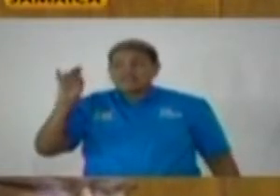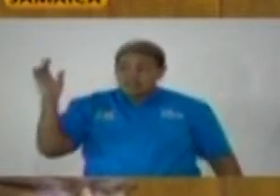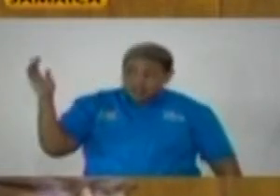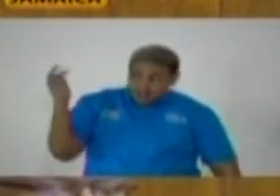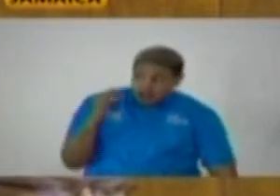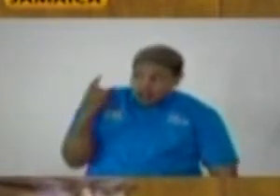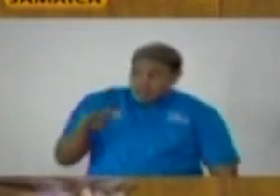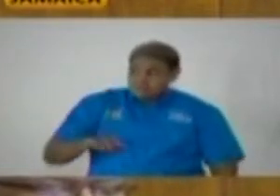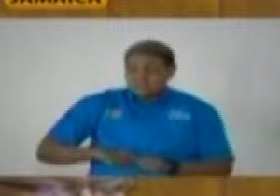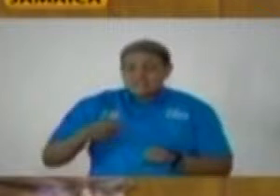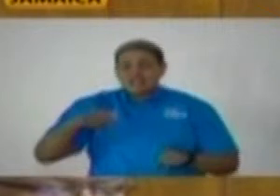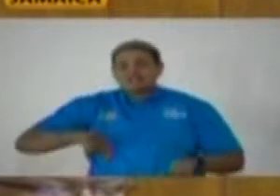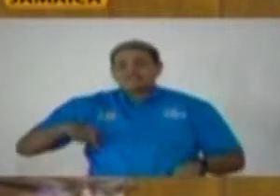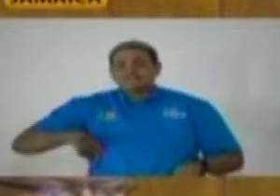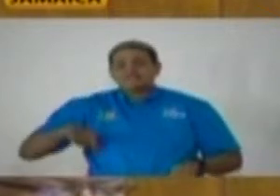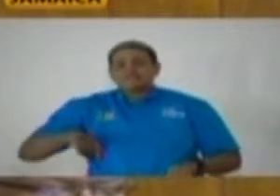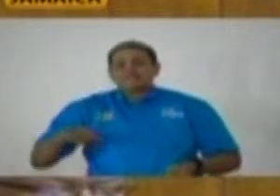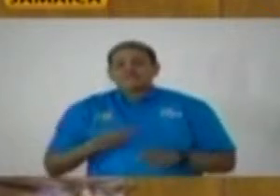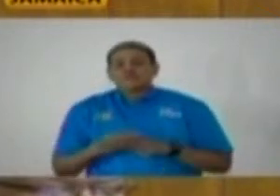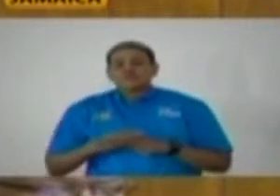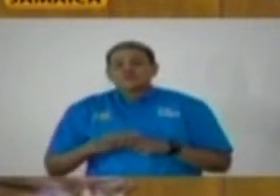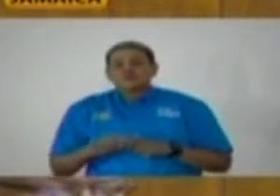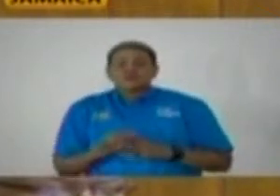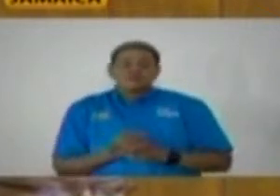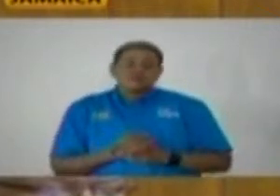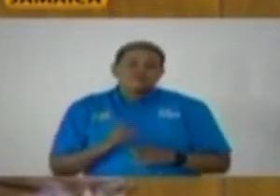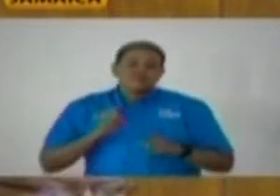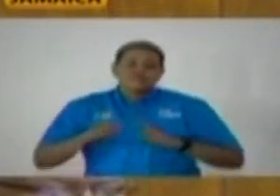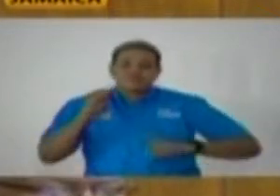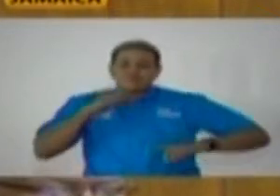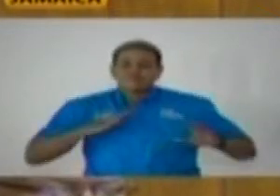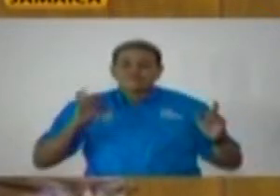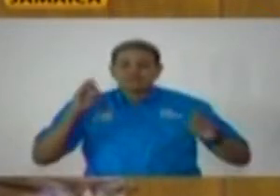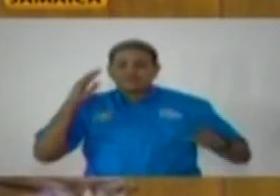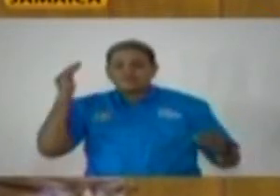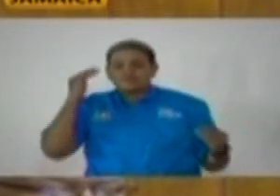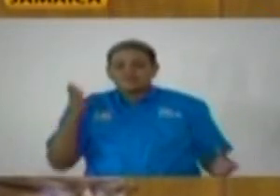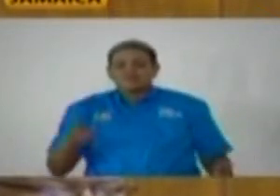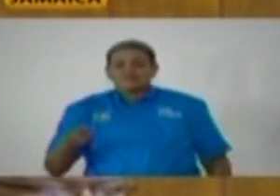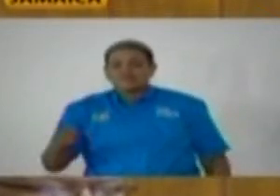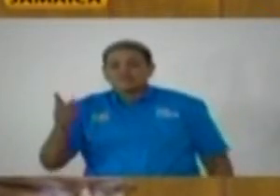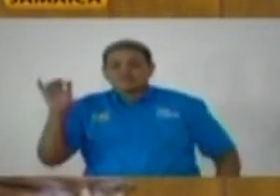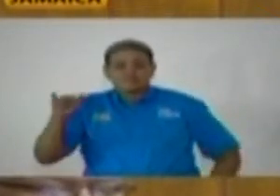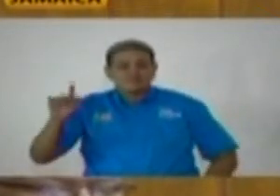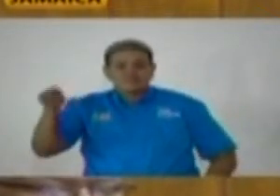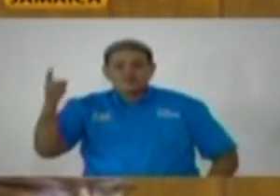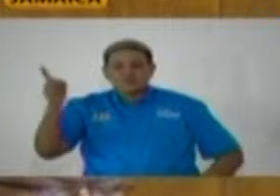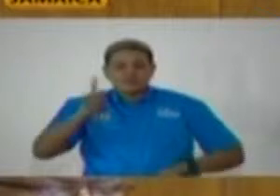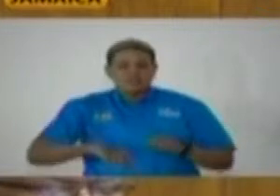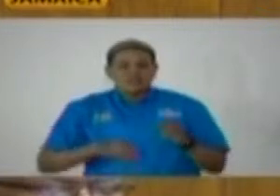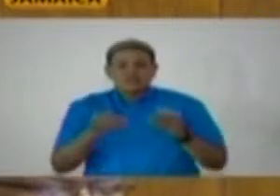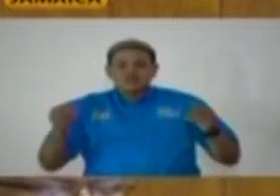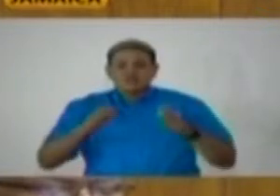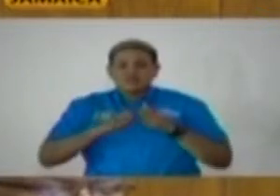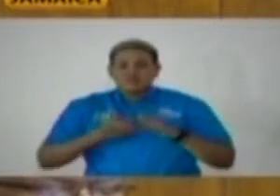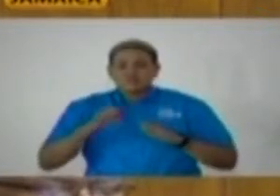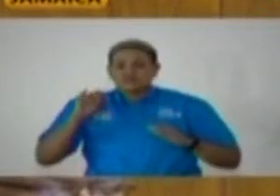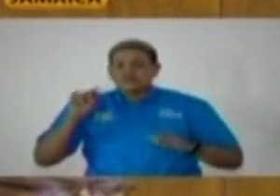works starting soon. Yeah. But, Madam Speaker, I'm going to tell you that alone can't solve the problems at the